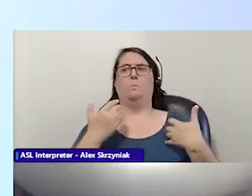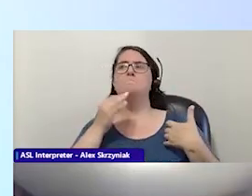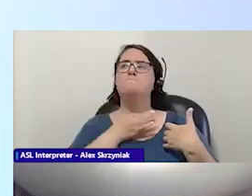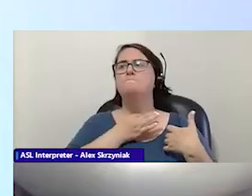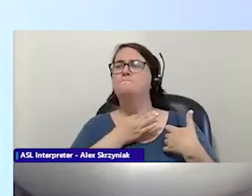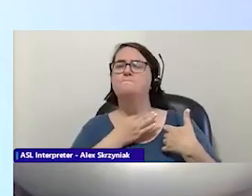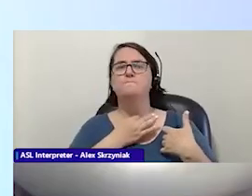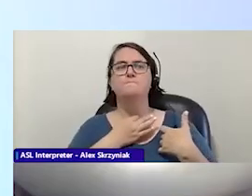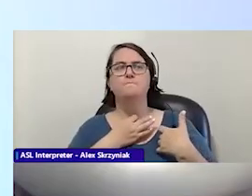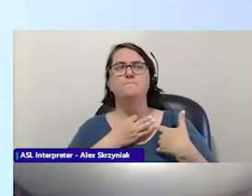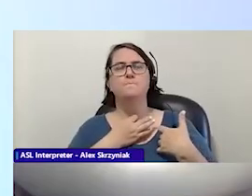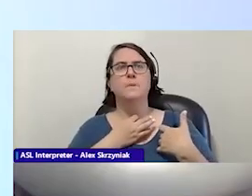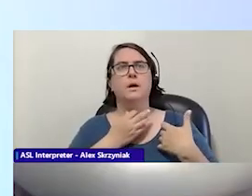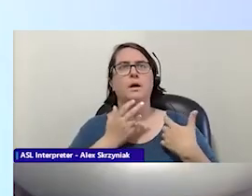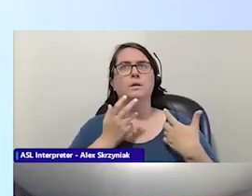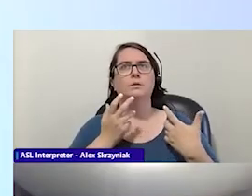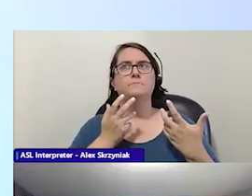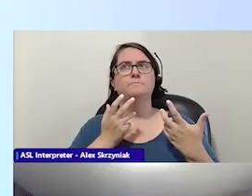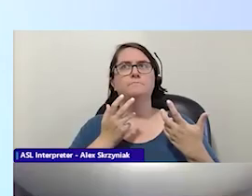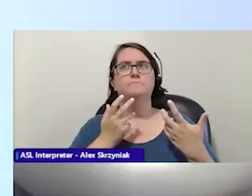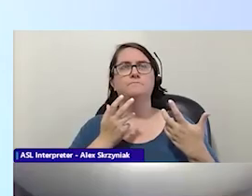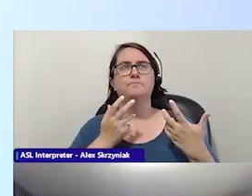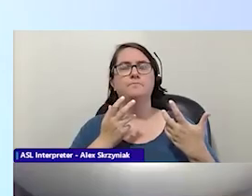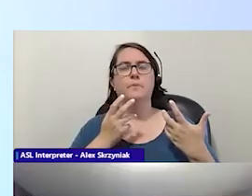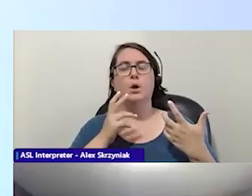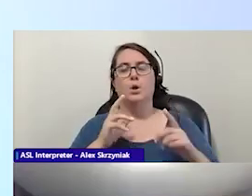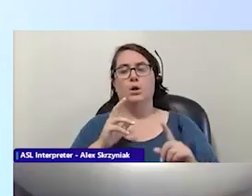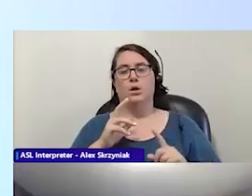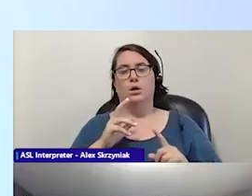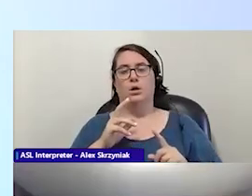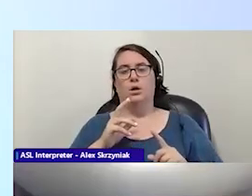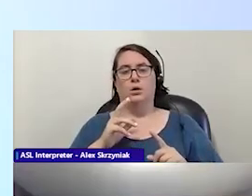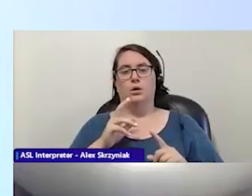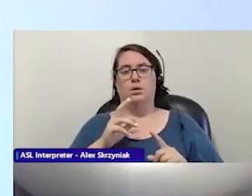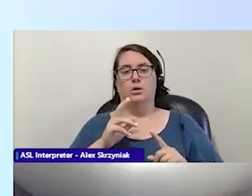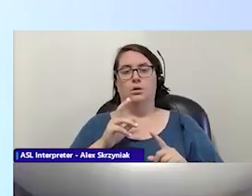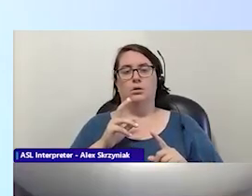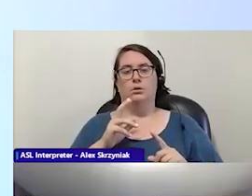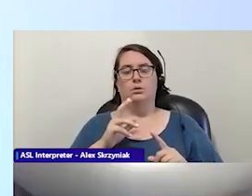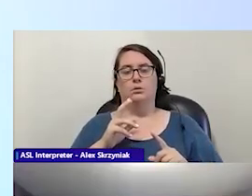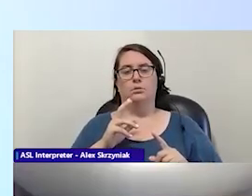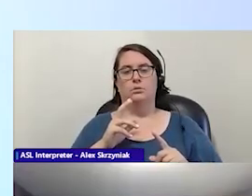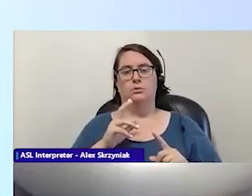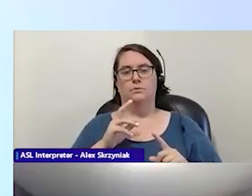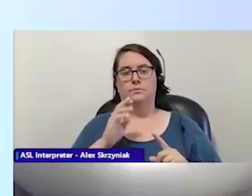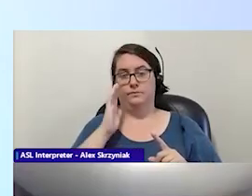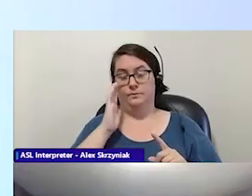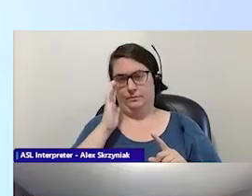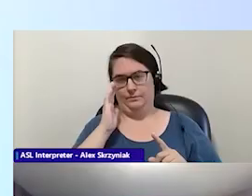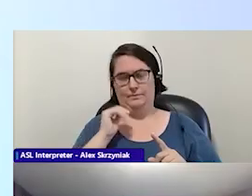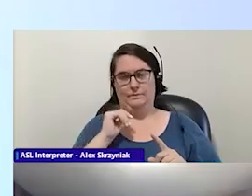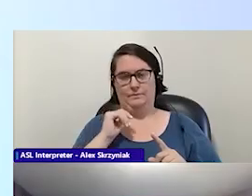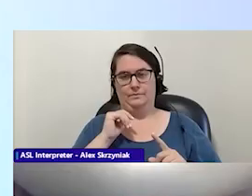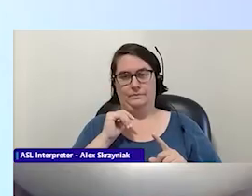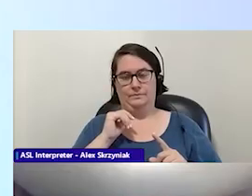was, do the rates for psychological, financial, and